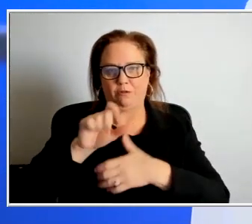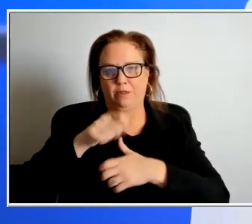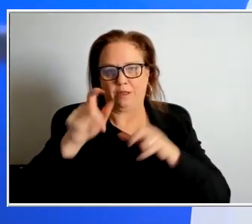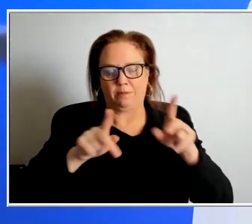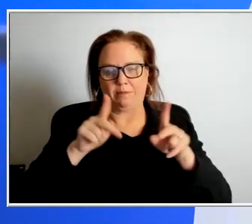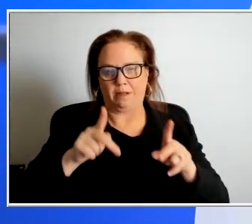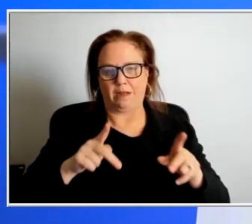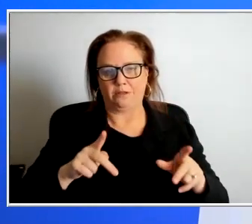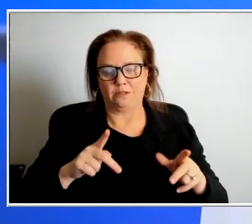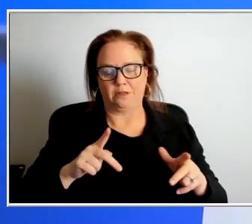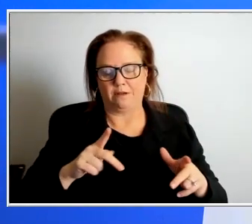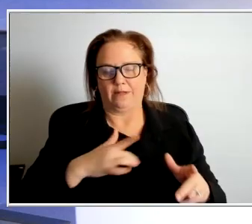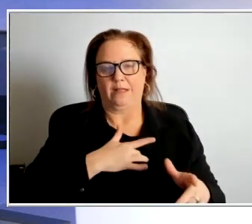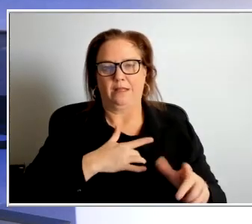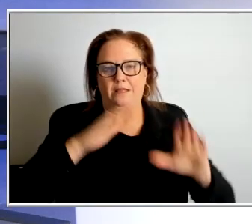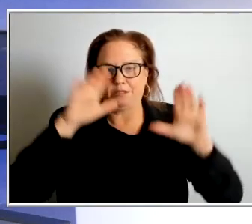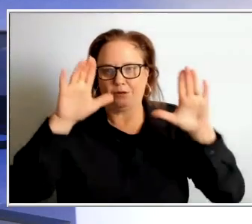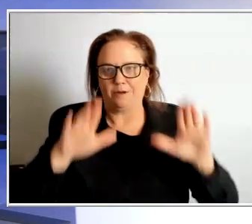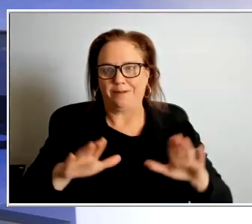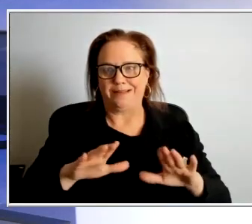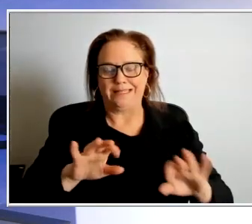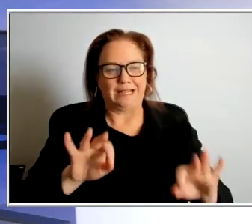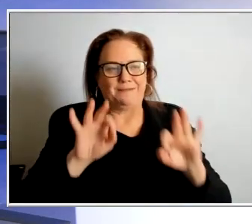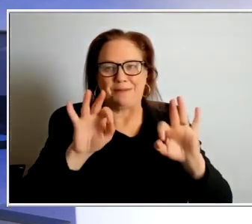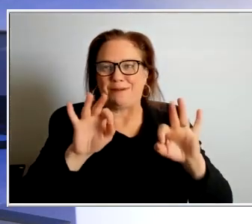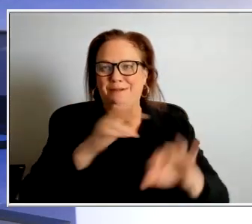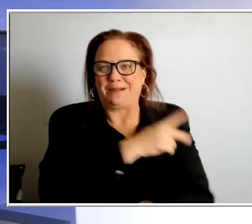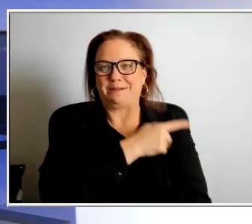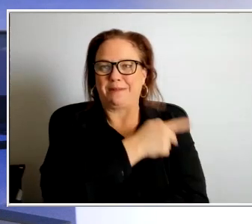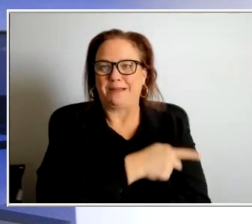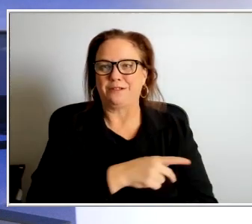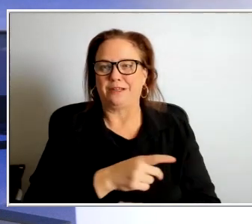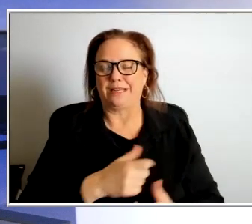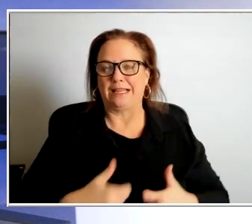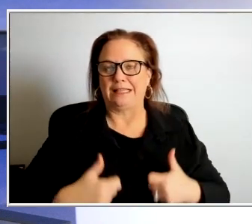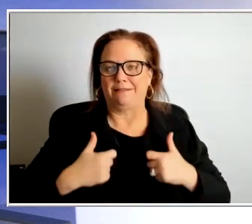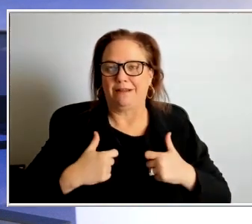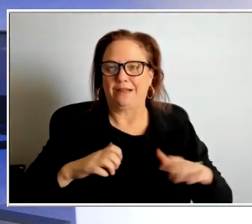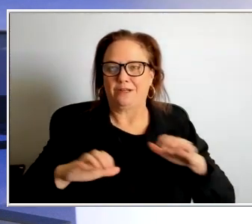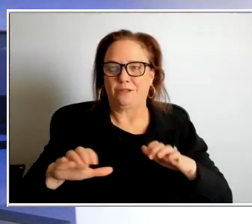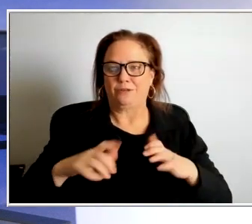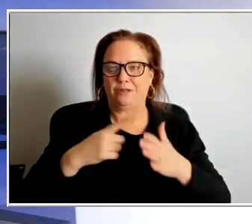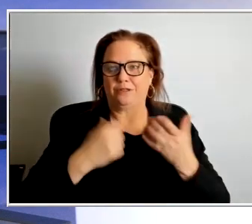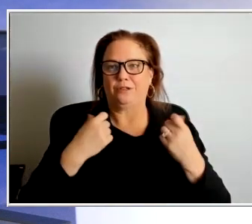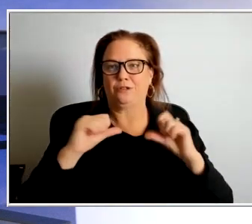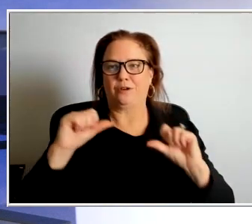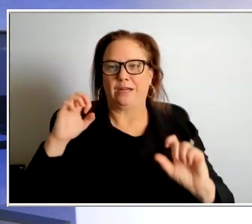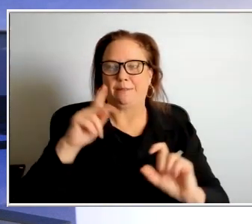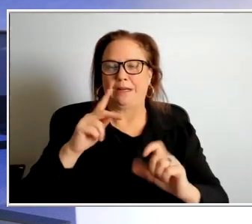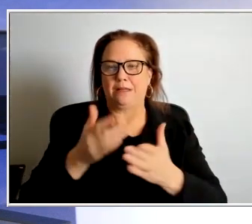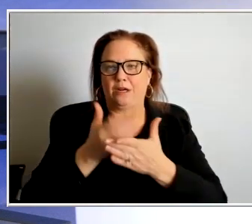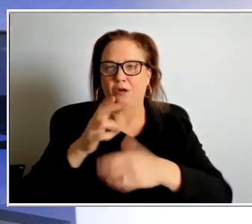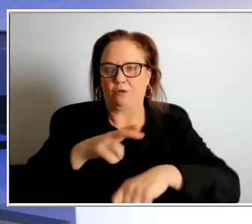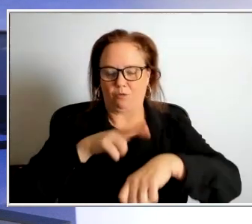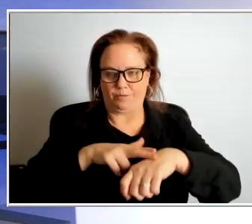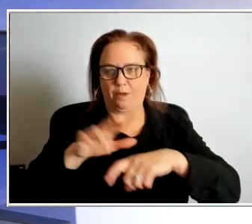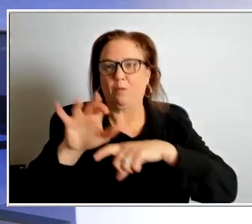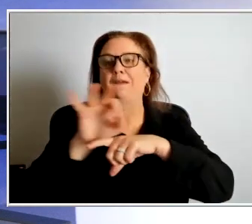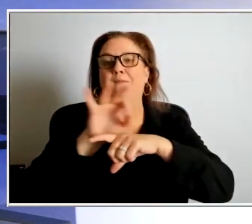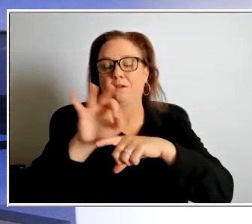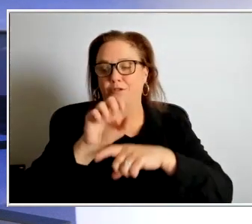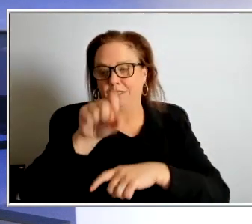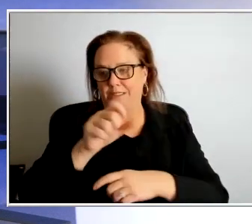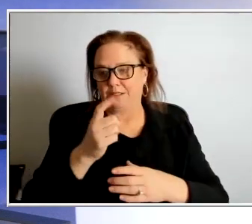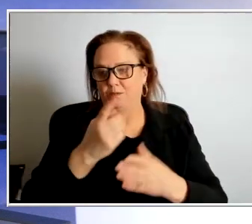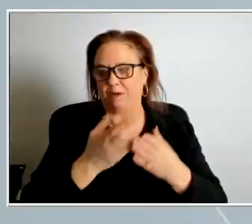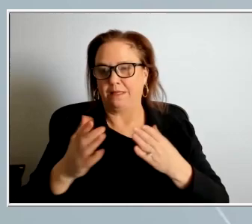just incredibly rewarding. Conor's kind of the perfect patient. Yeah. Living his life and trying to get back to that new normal. We know that function is one thing,